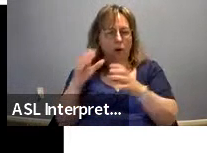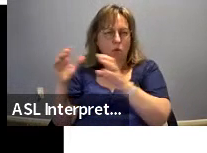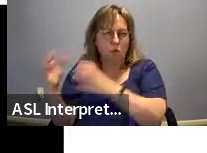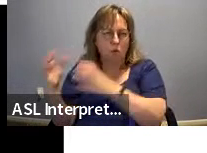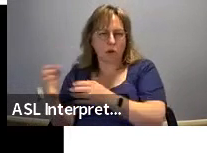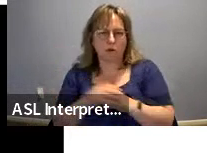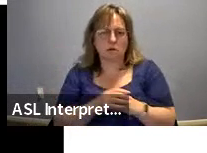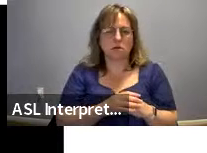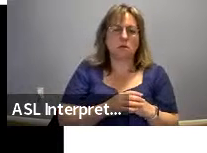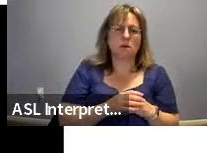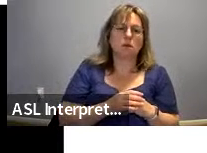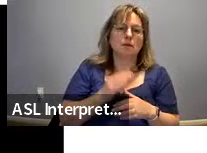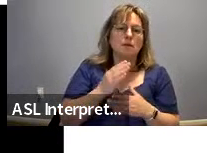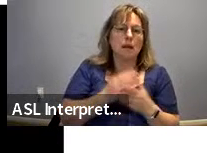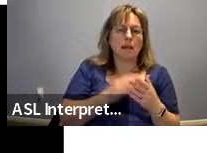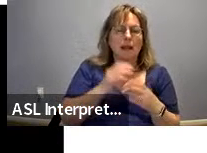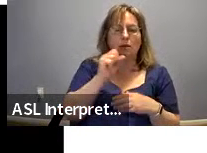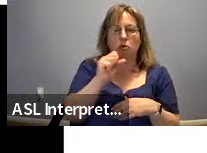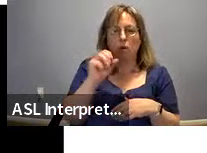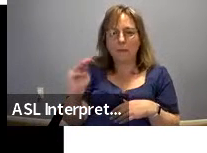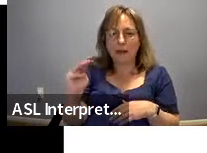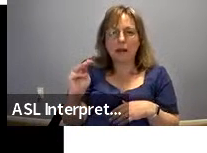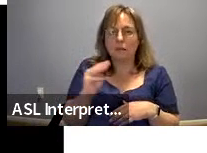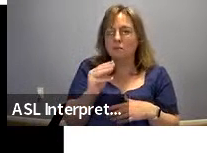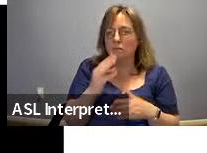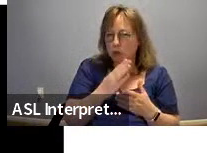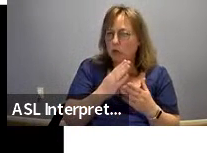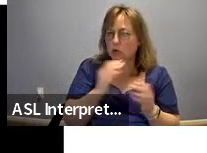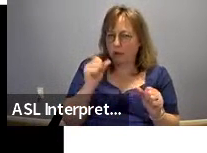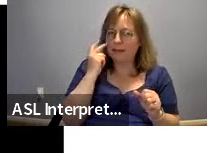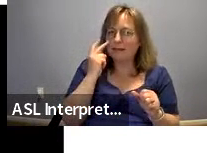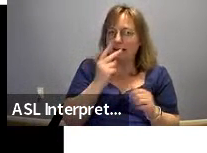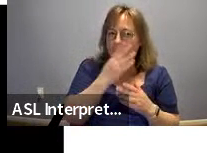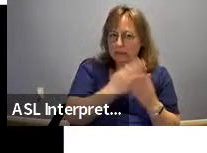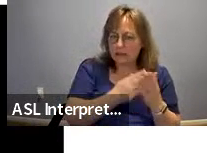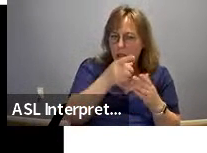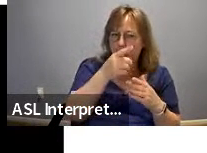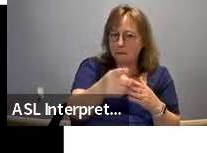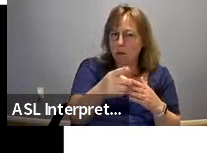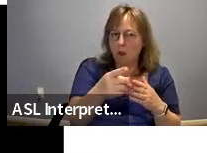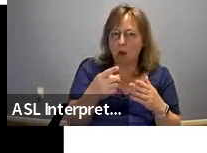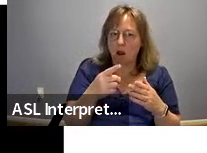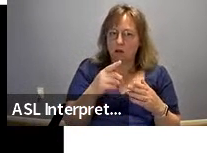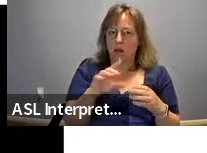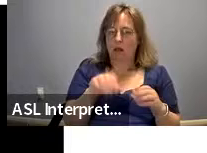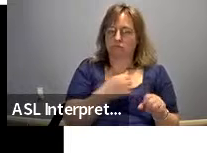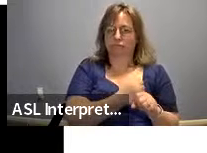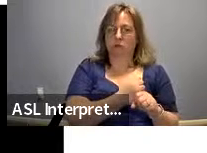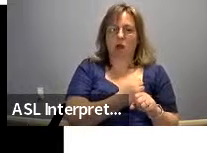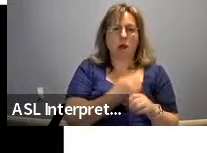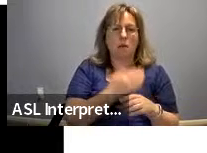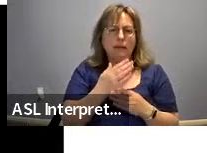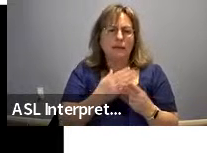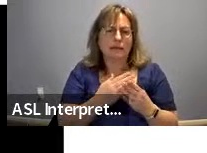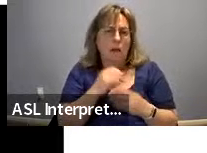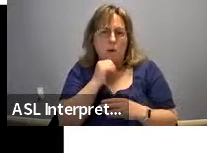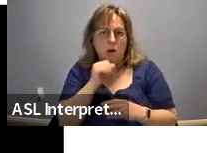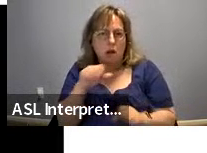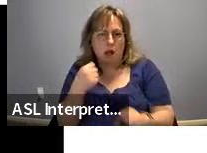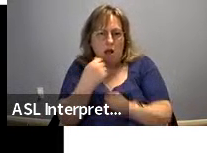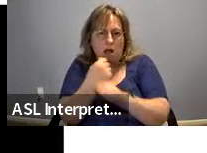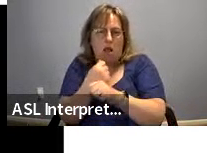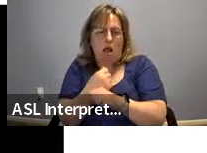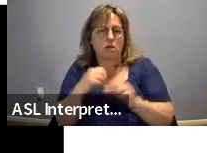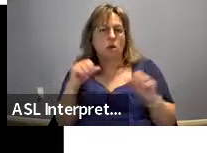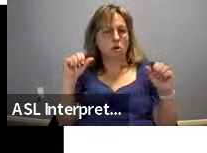like social media and chat and messaging are blocked, but webmail and health are unblocked. If you decide to change that, you can tap those